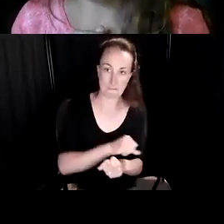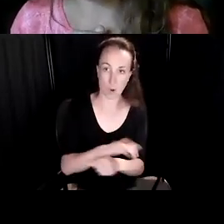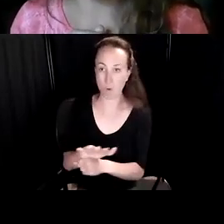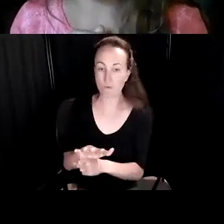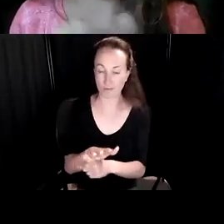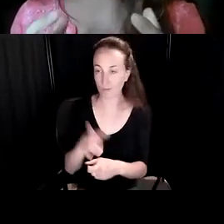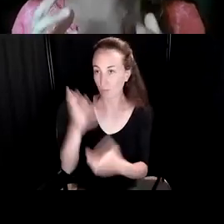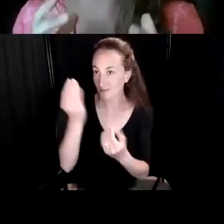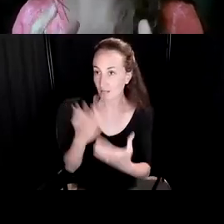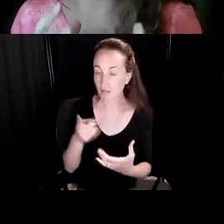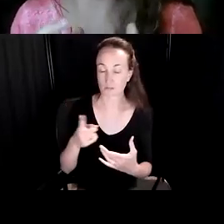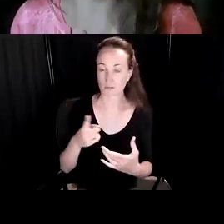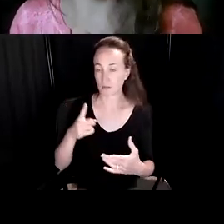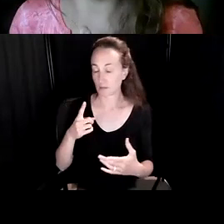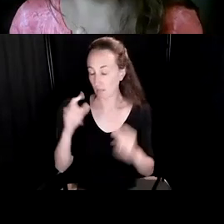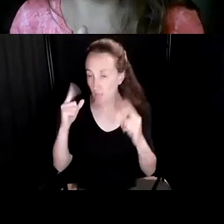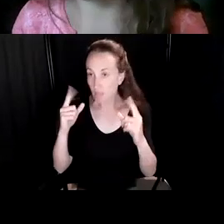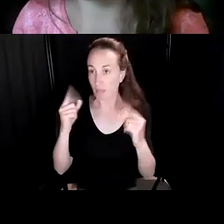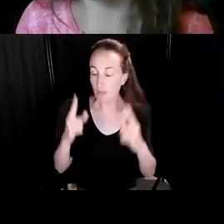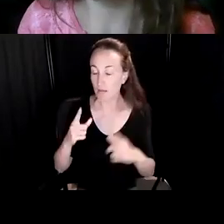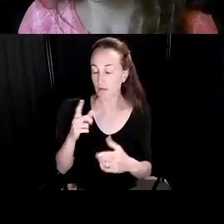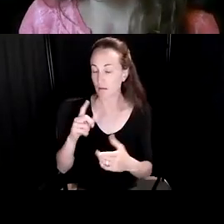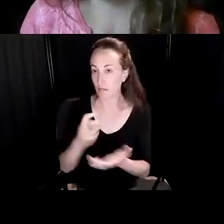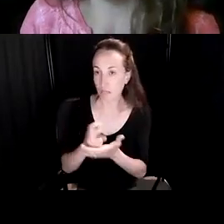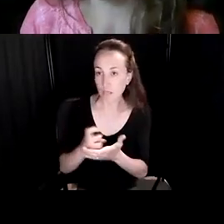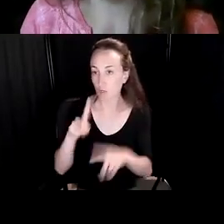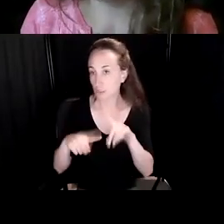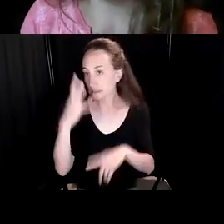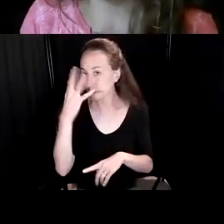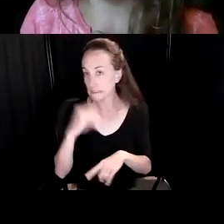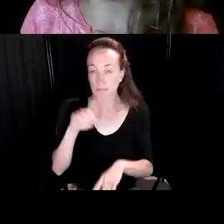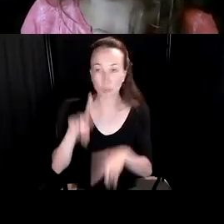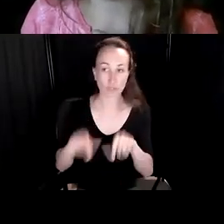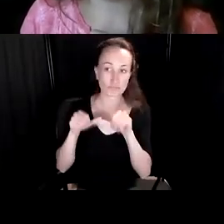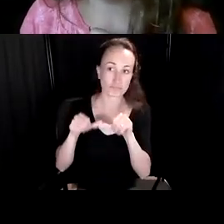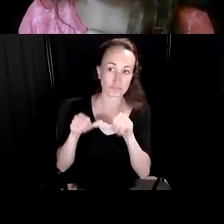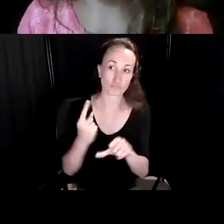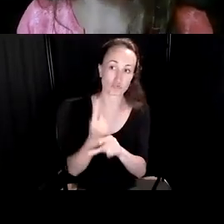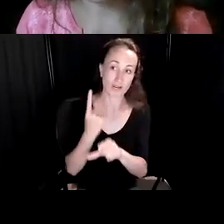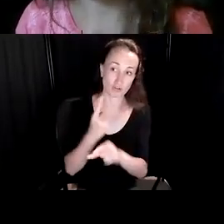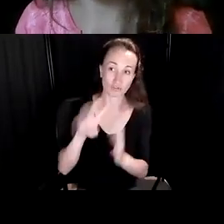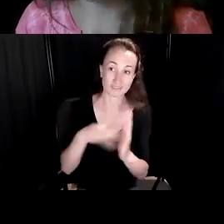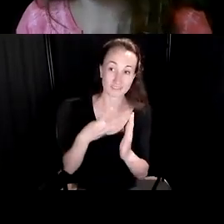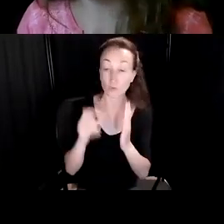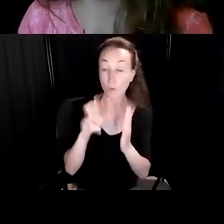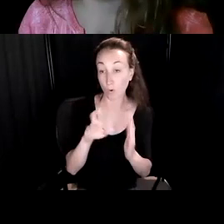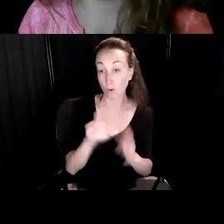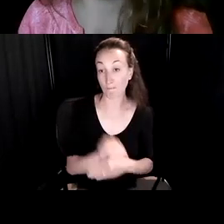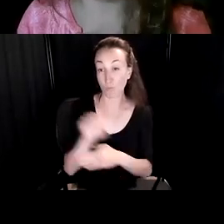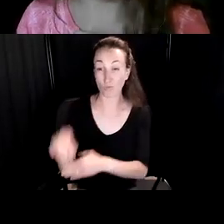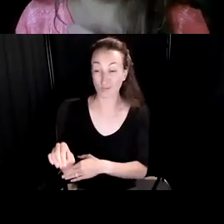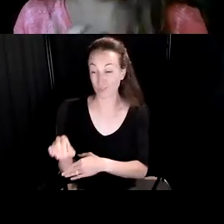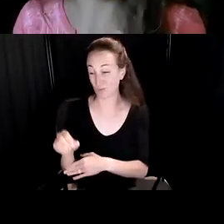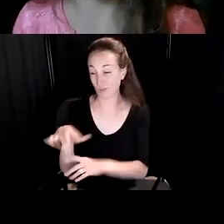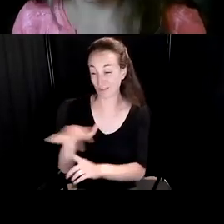sometimes the difficulty of keeping a regular schedule. And then even relocating to unhealthy environments